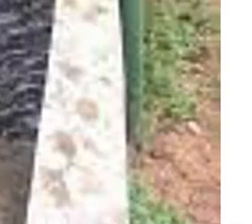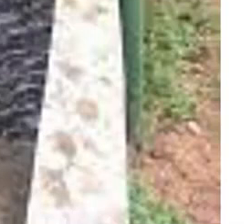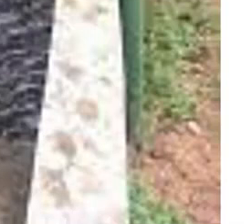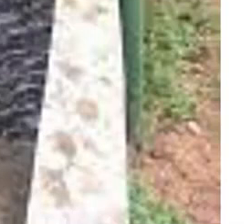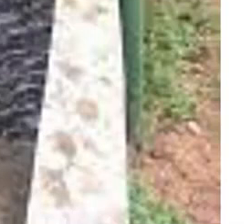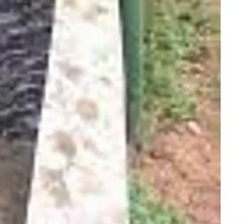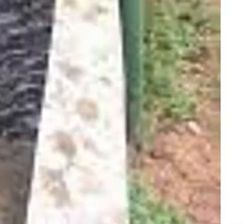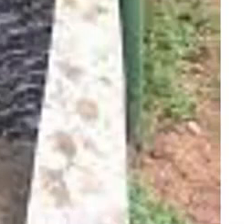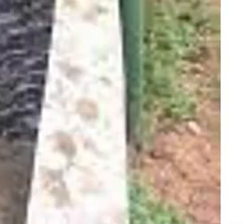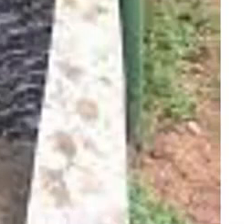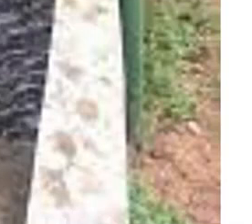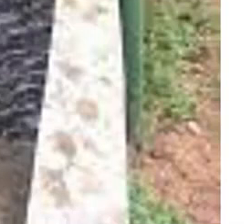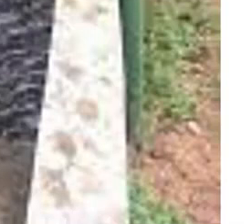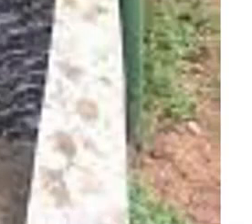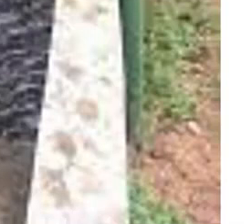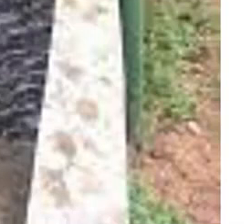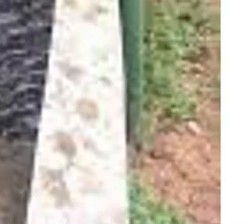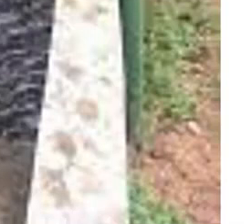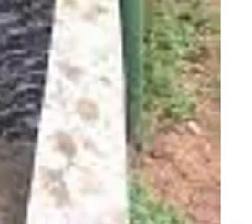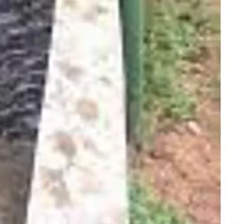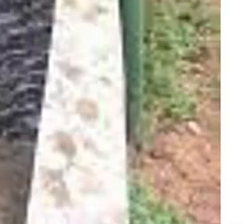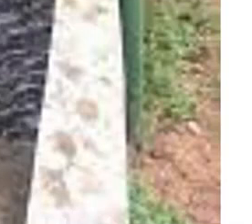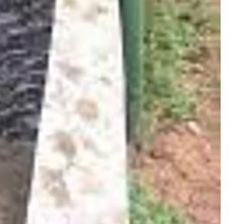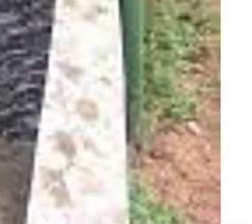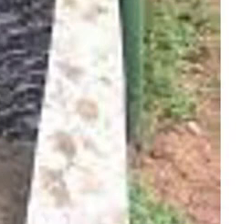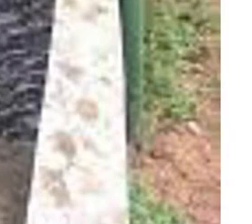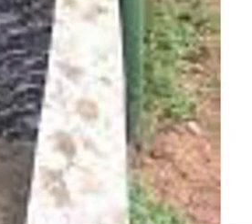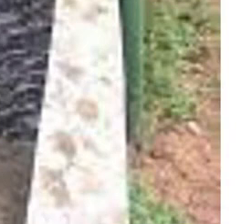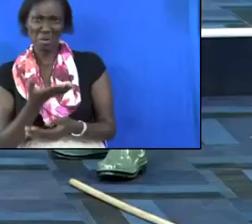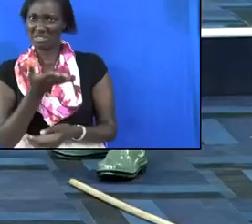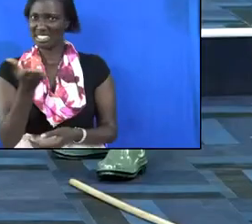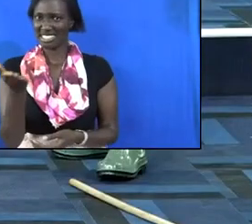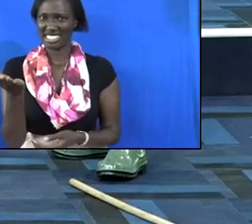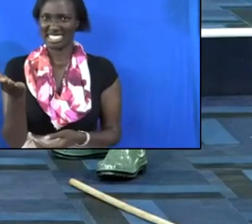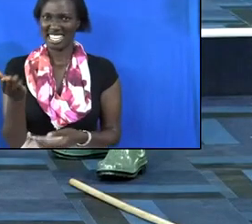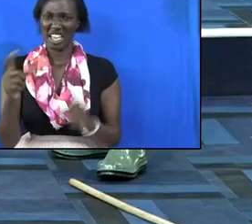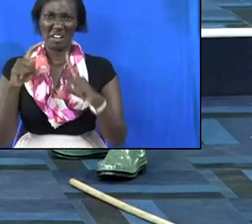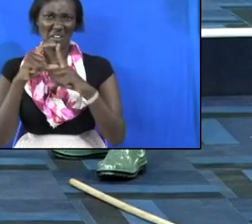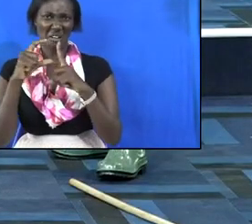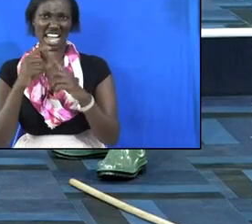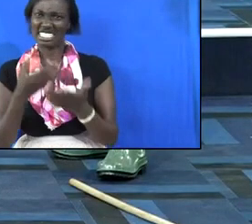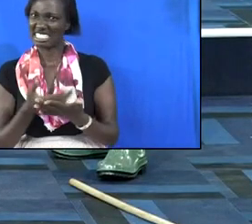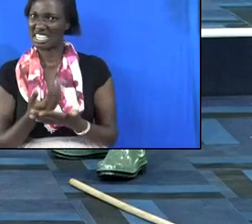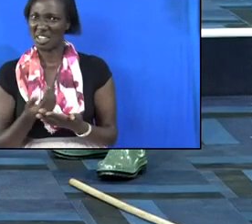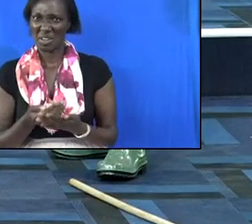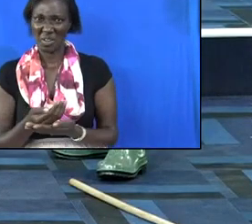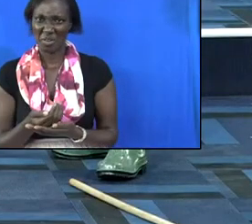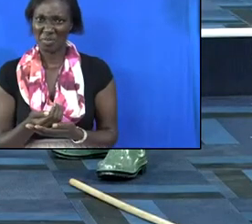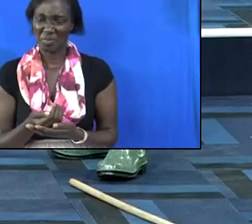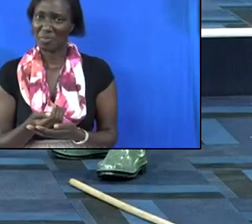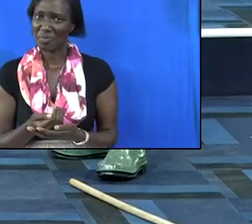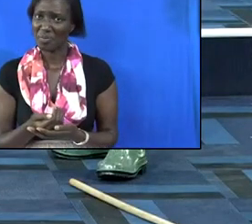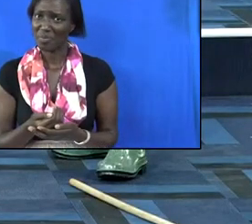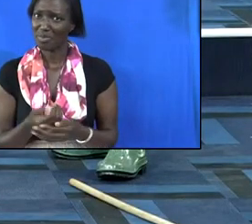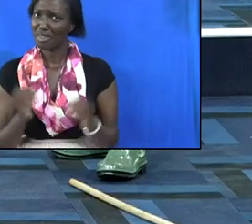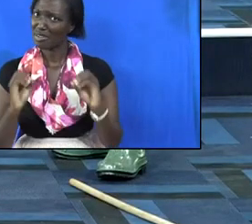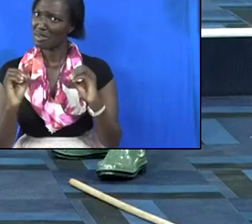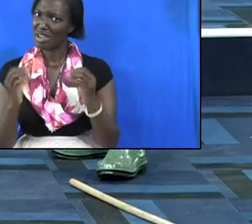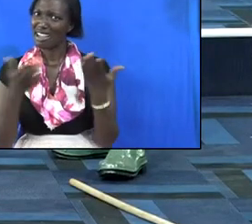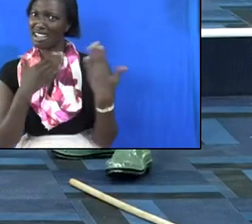a veterinary. That's a new one to some of the boys and girls. What do the bathing with chemicals